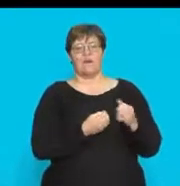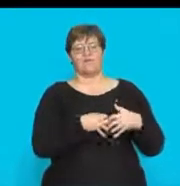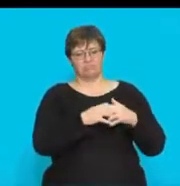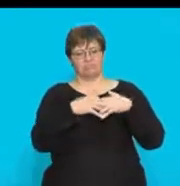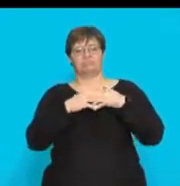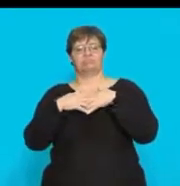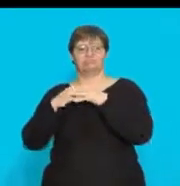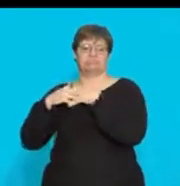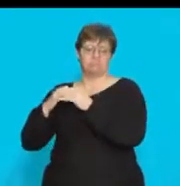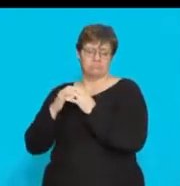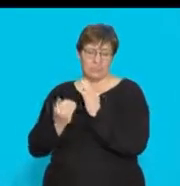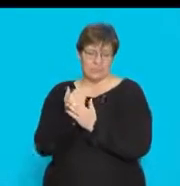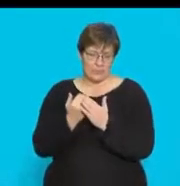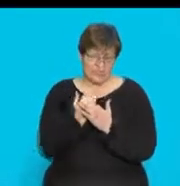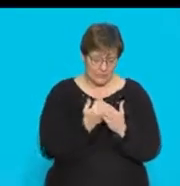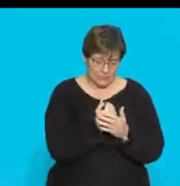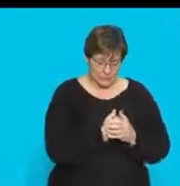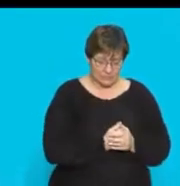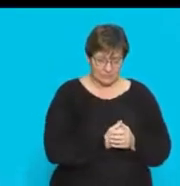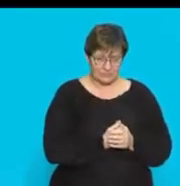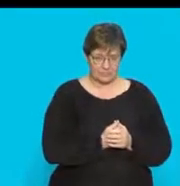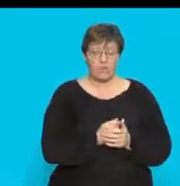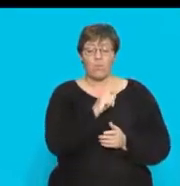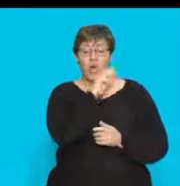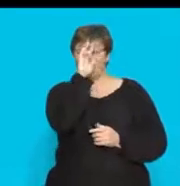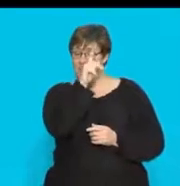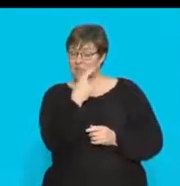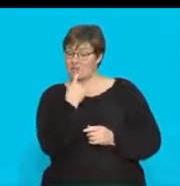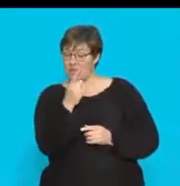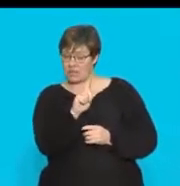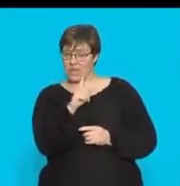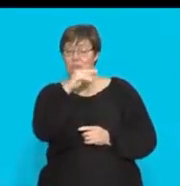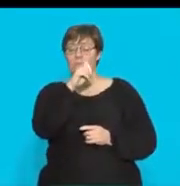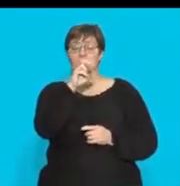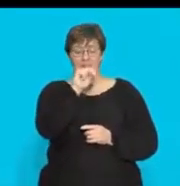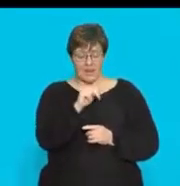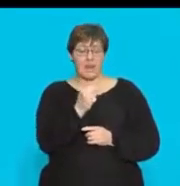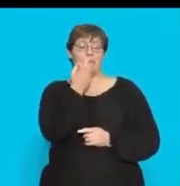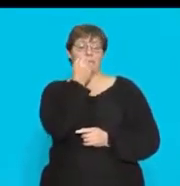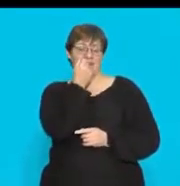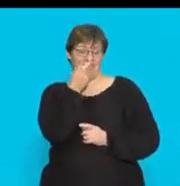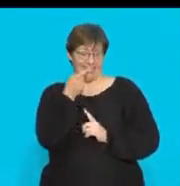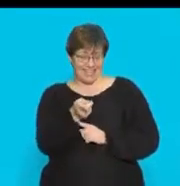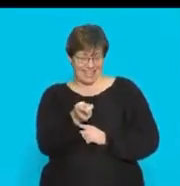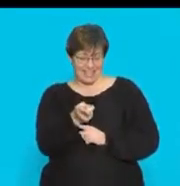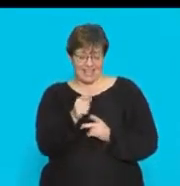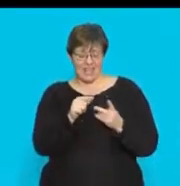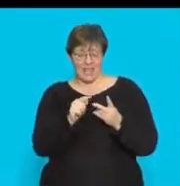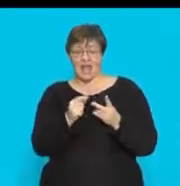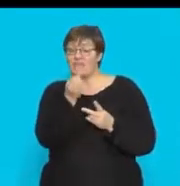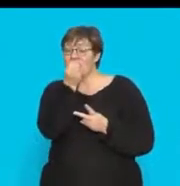flower, not having to make the pollen, right? Because remember what we said? Pollen was the male part,